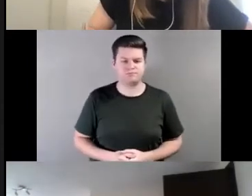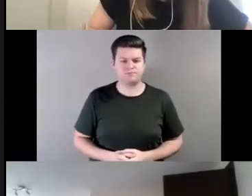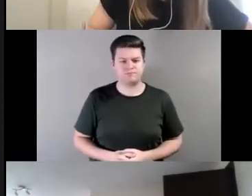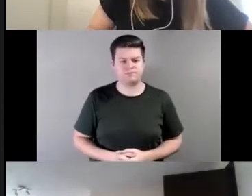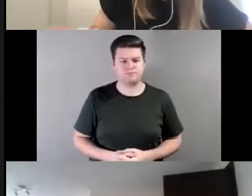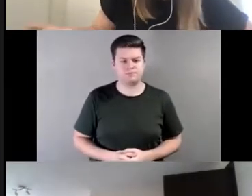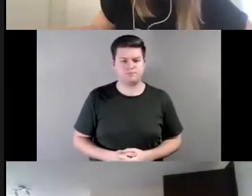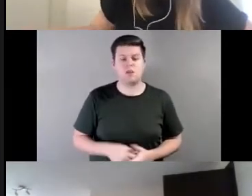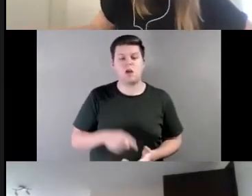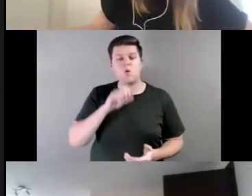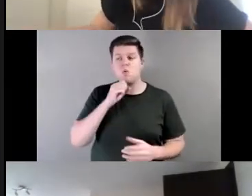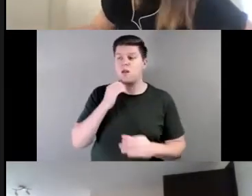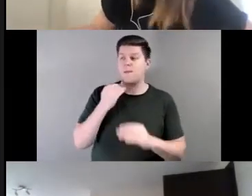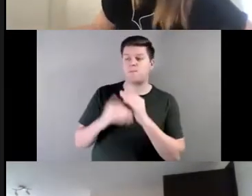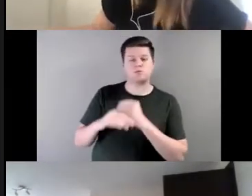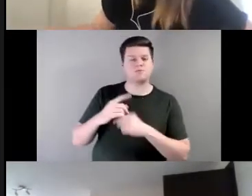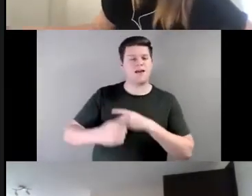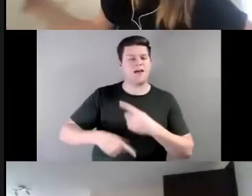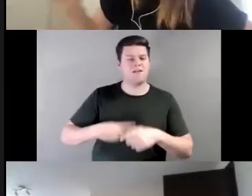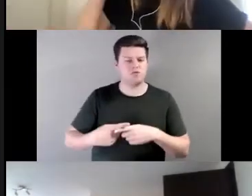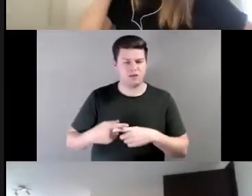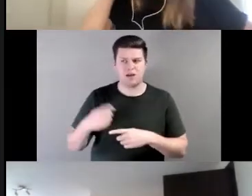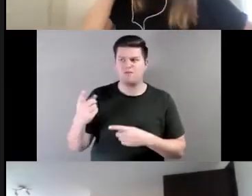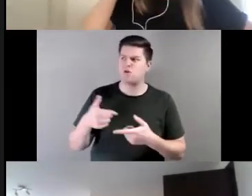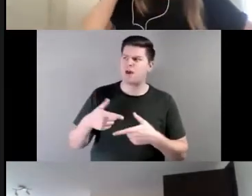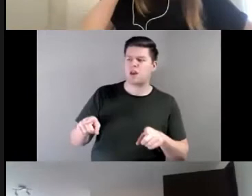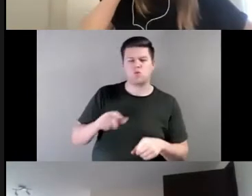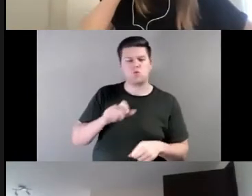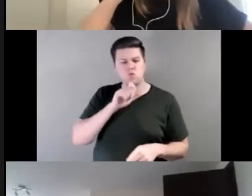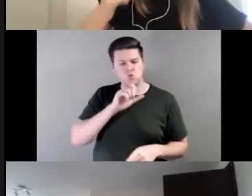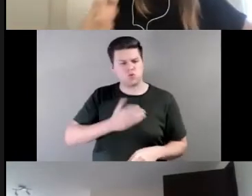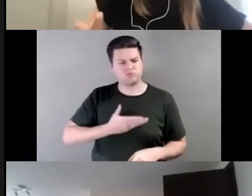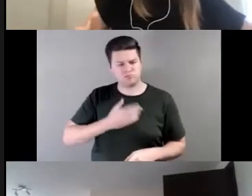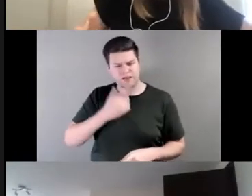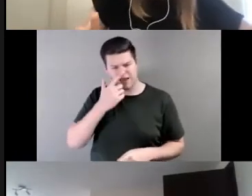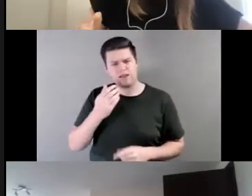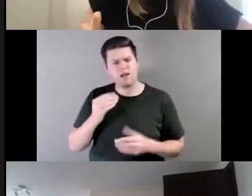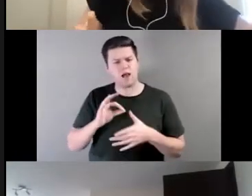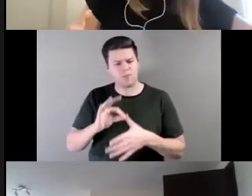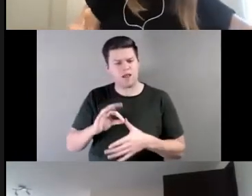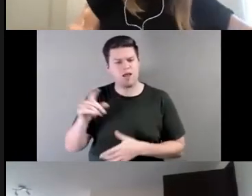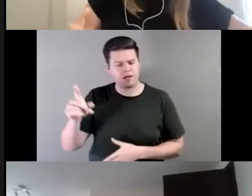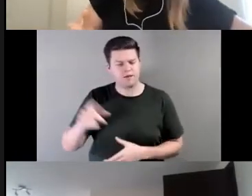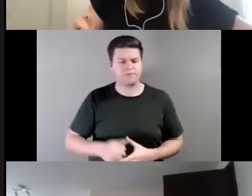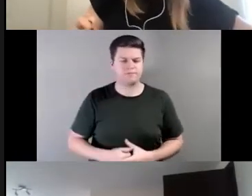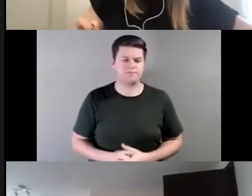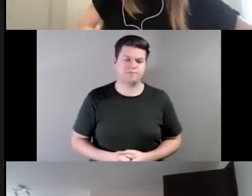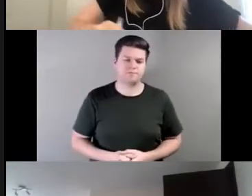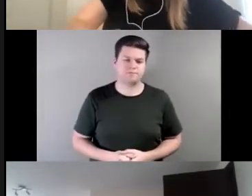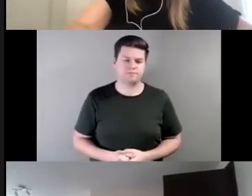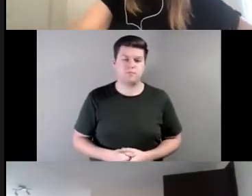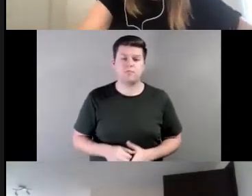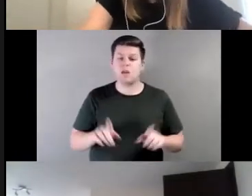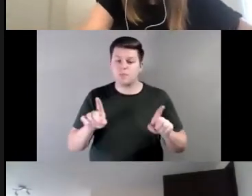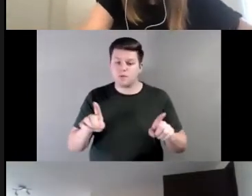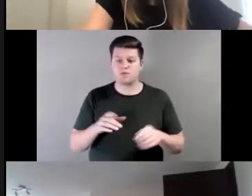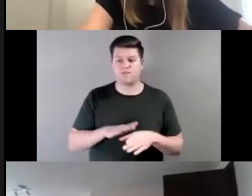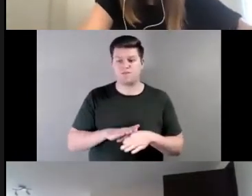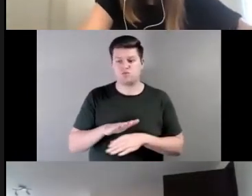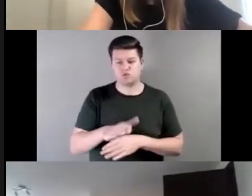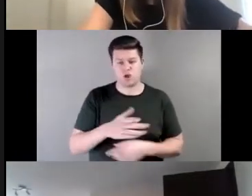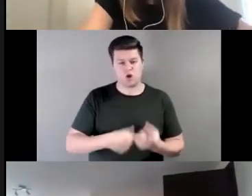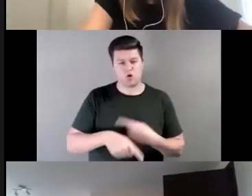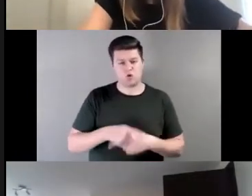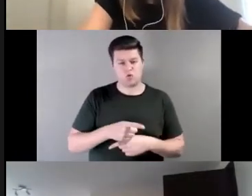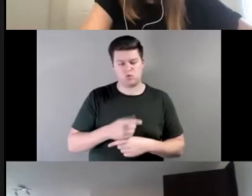annually to qualifying individuals each year. However, in future, we do plan to move